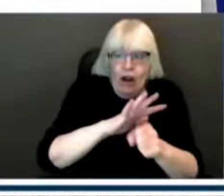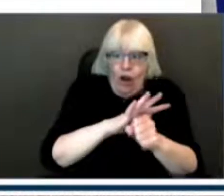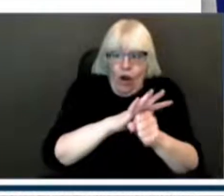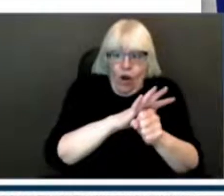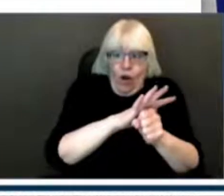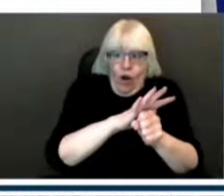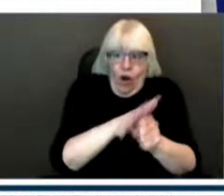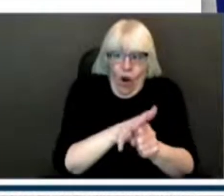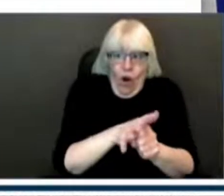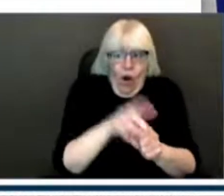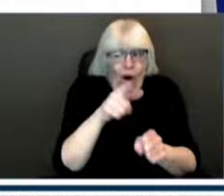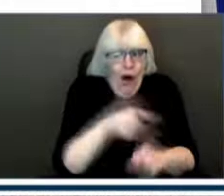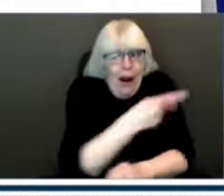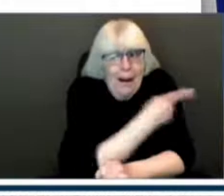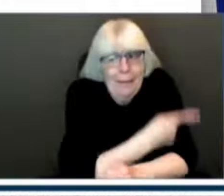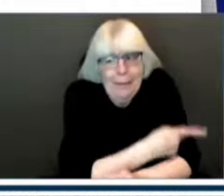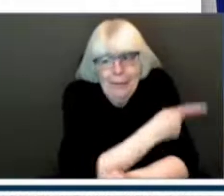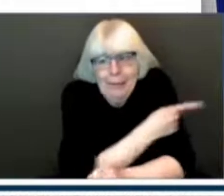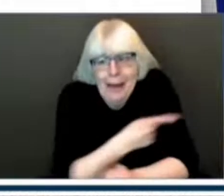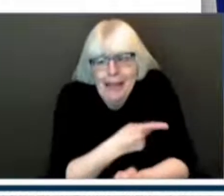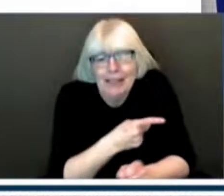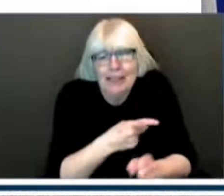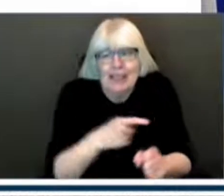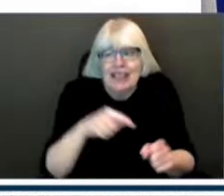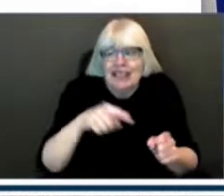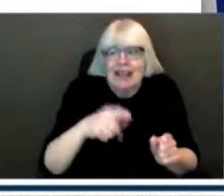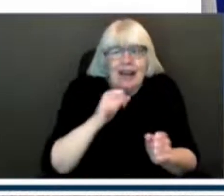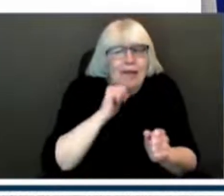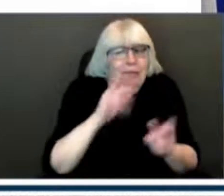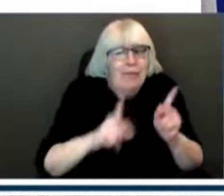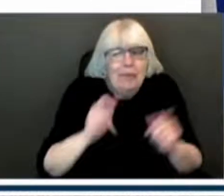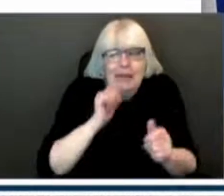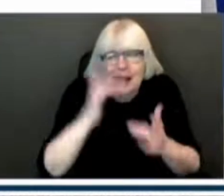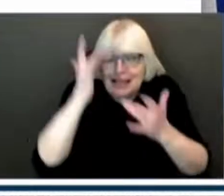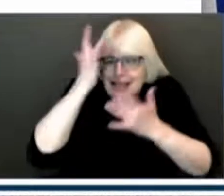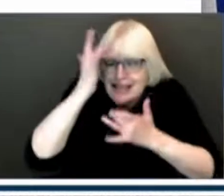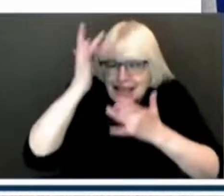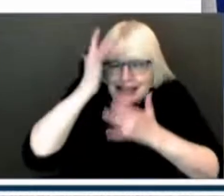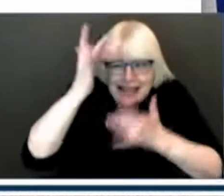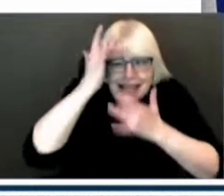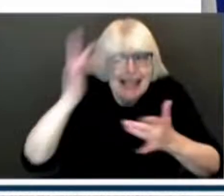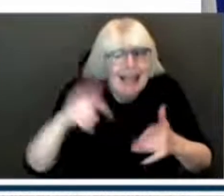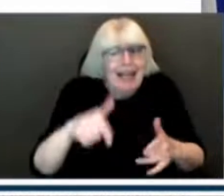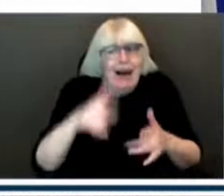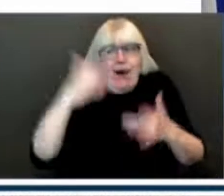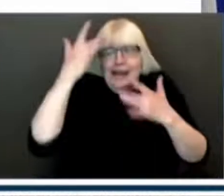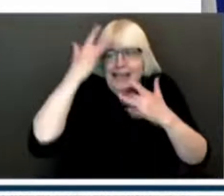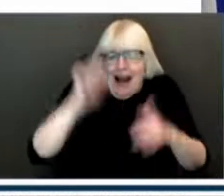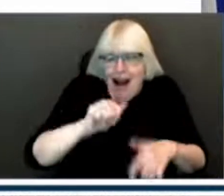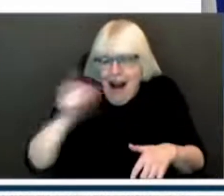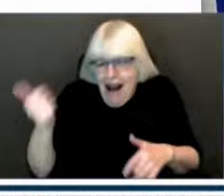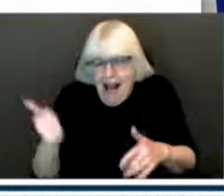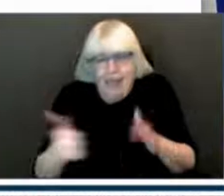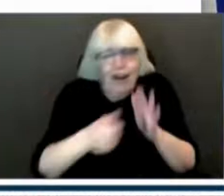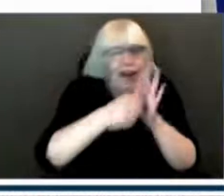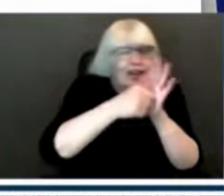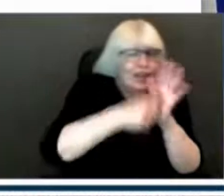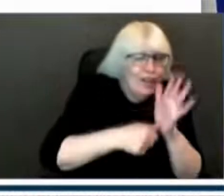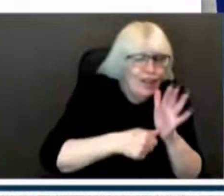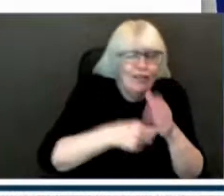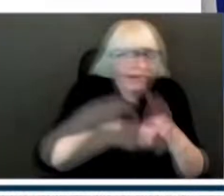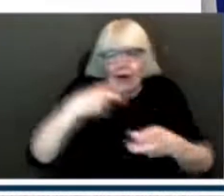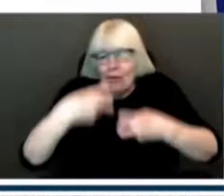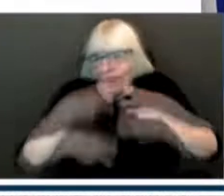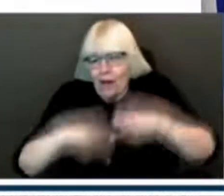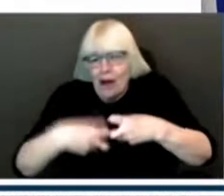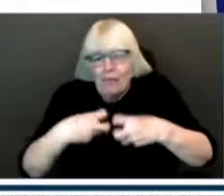struggle. Meeting with the other premiers, I was struck by the comments of one premier who shared a story